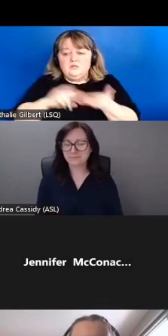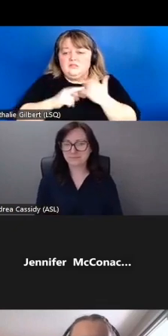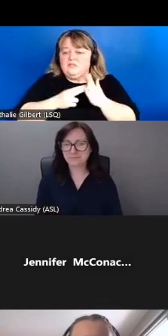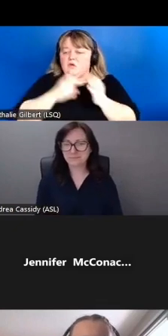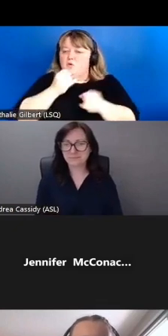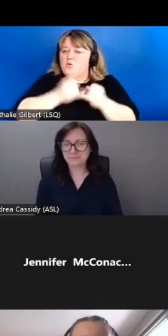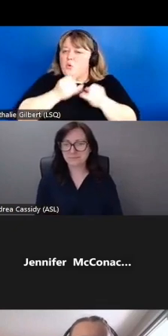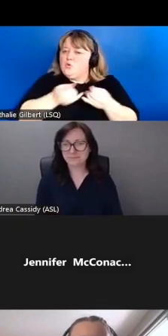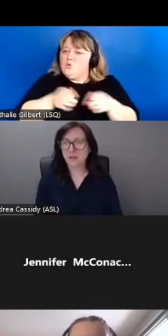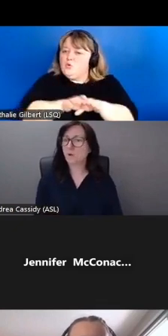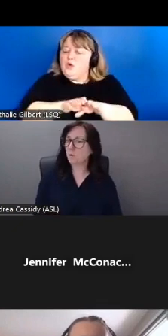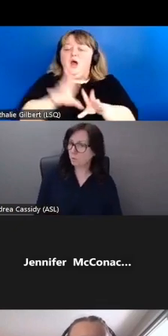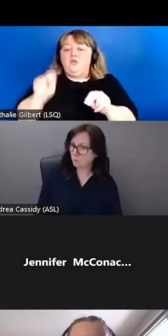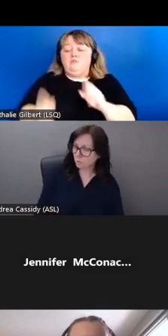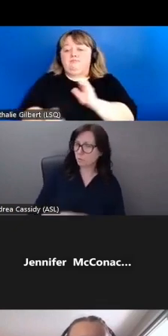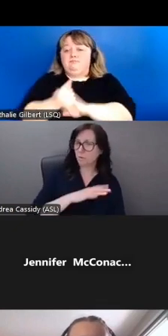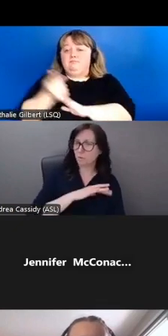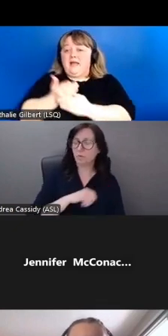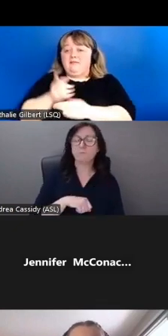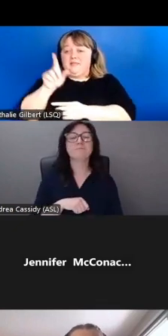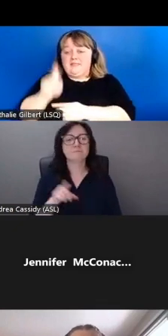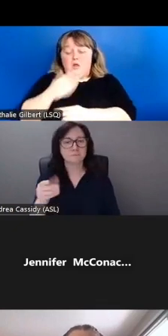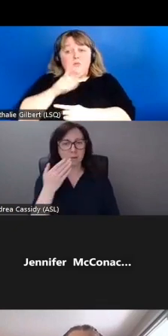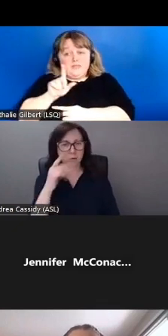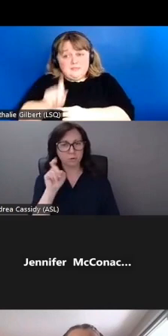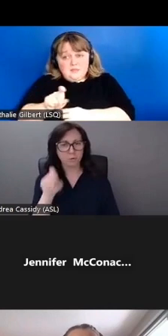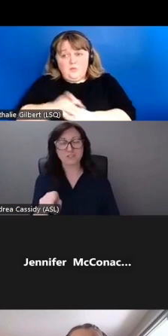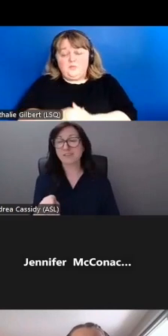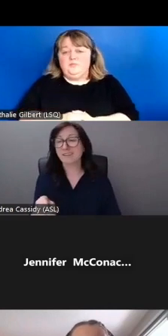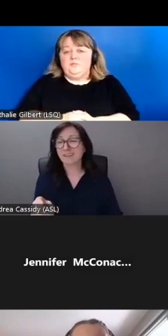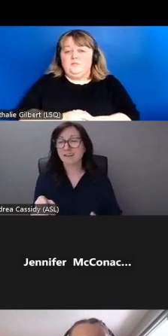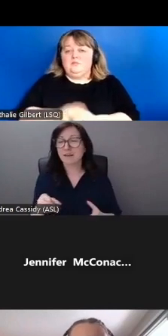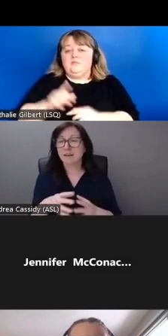Oh, that's a really good question. So somebody's wondering, are there specific